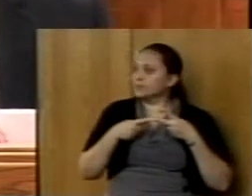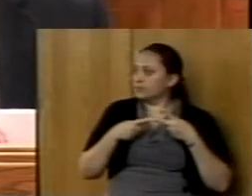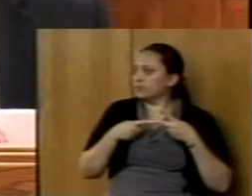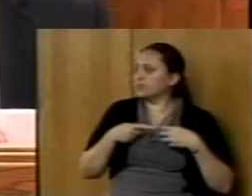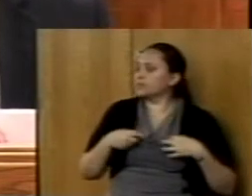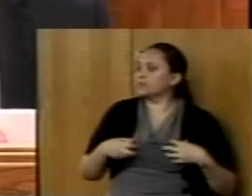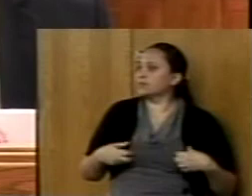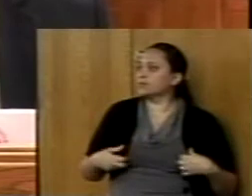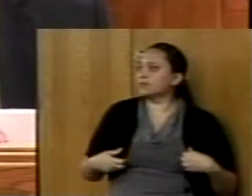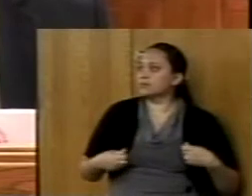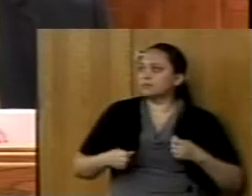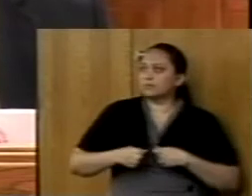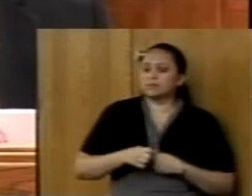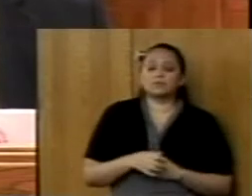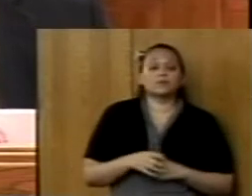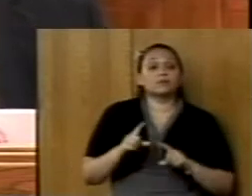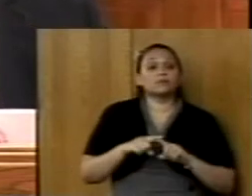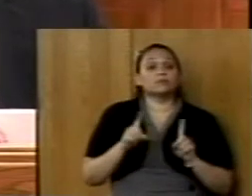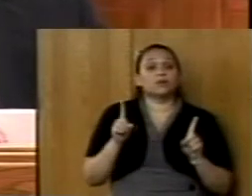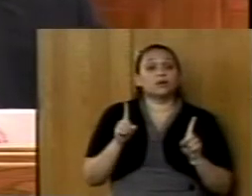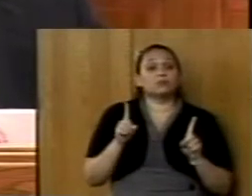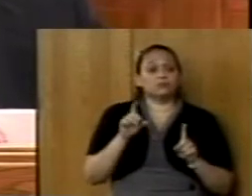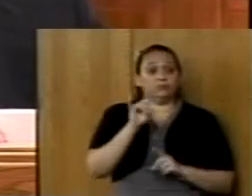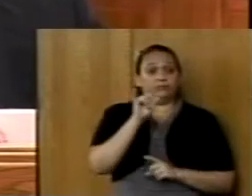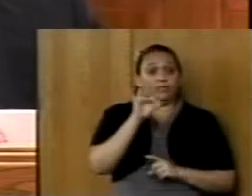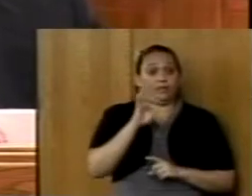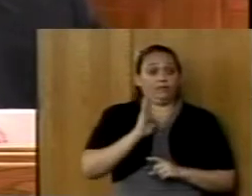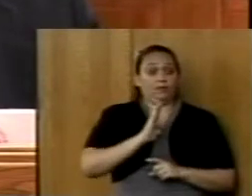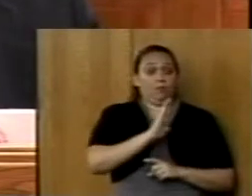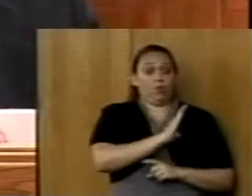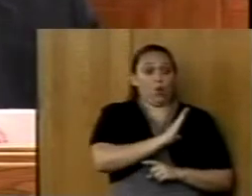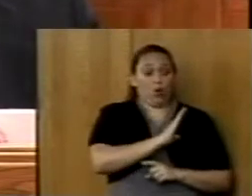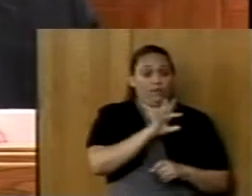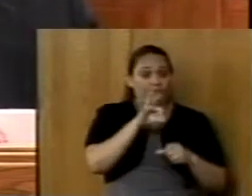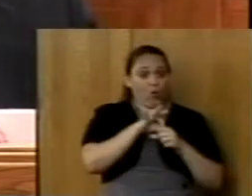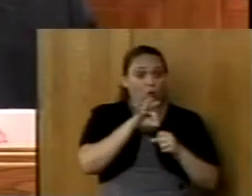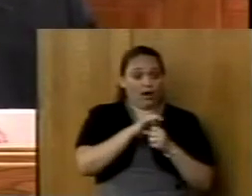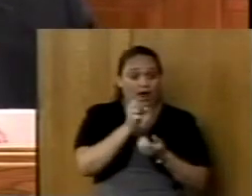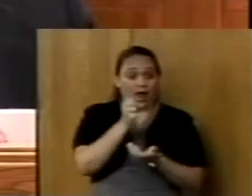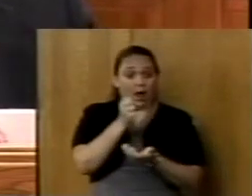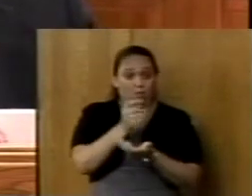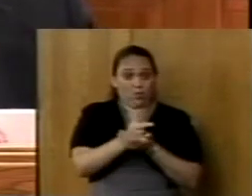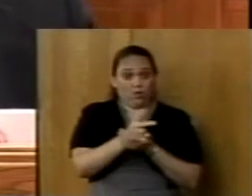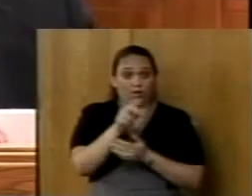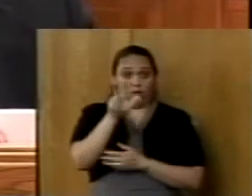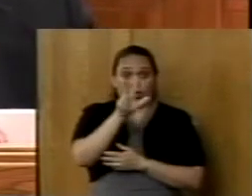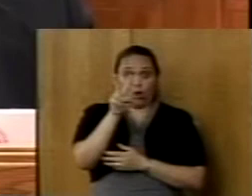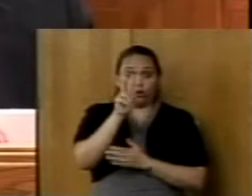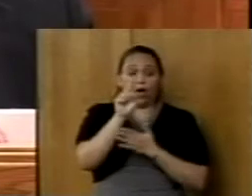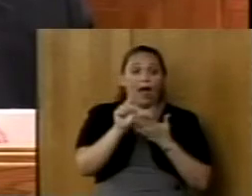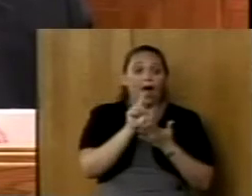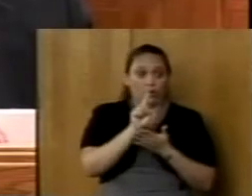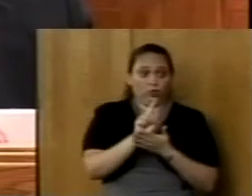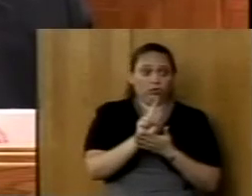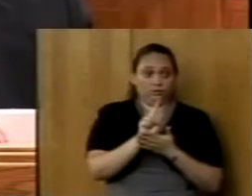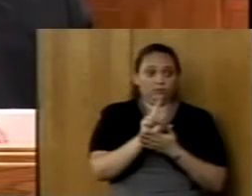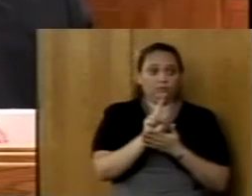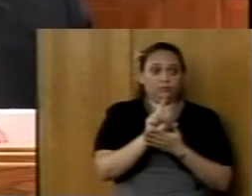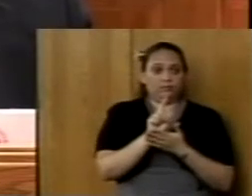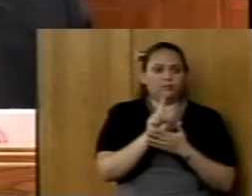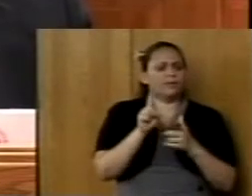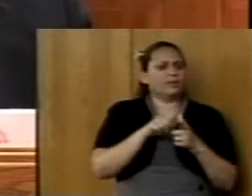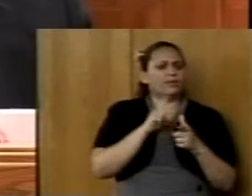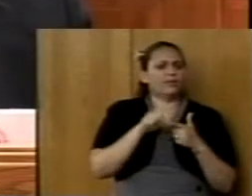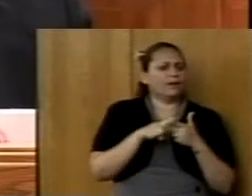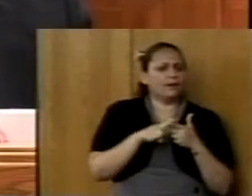Longoria, but if the board voted to approve the 32 hours,